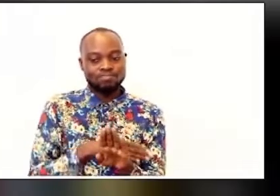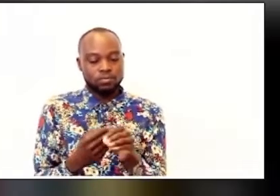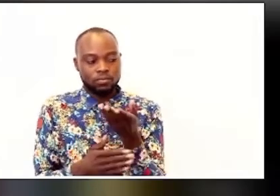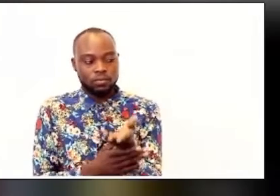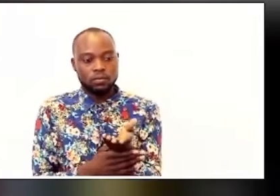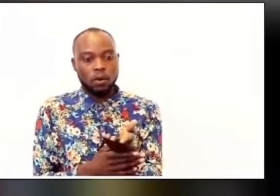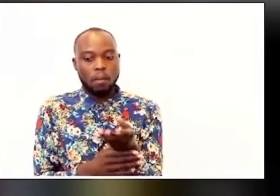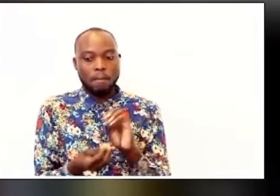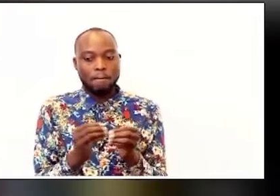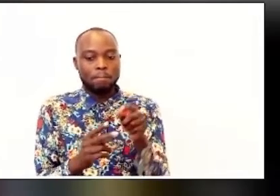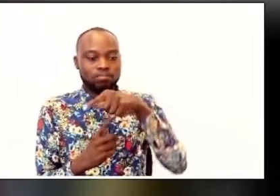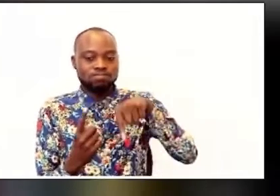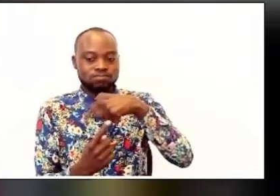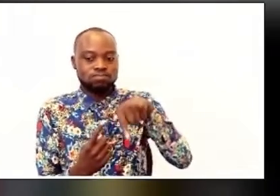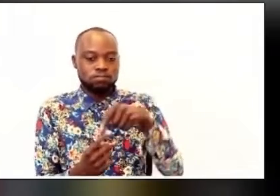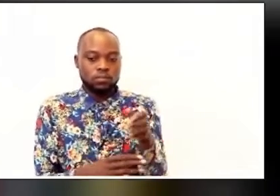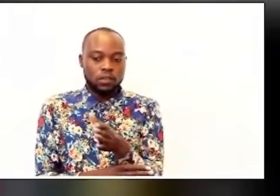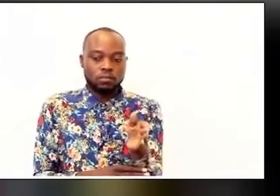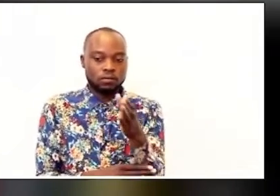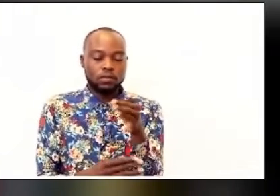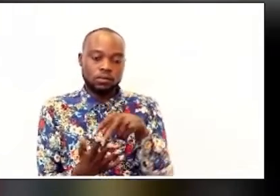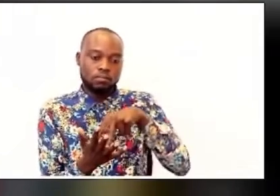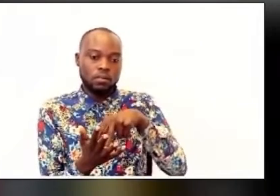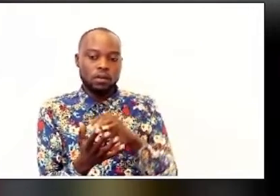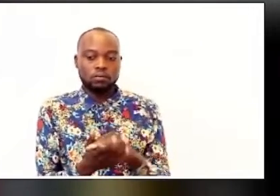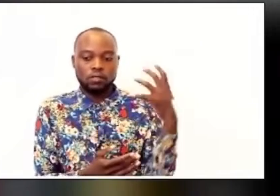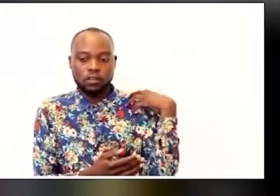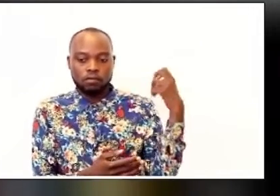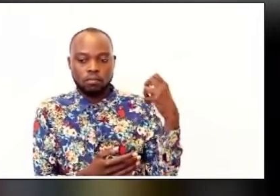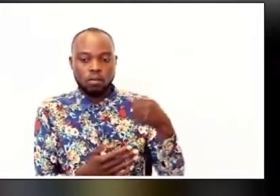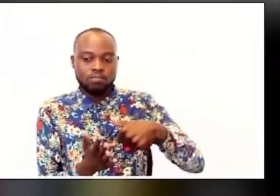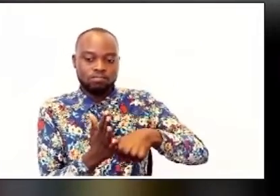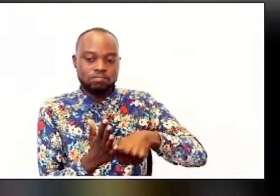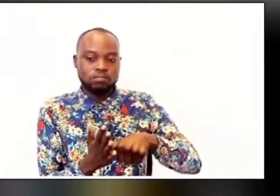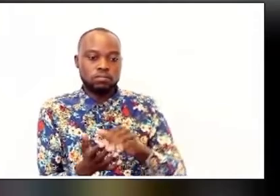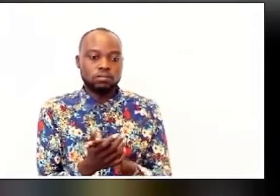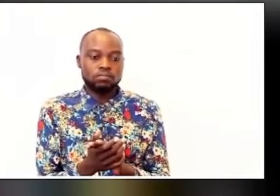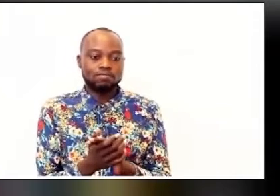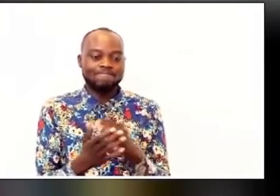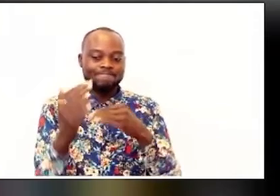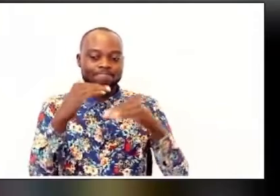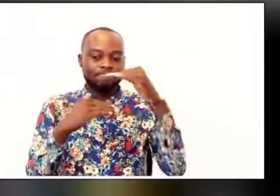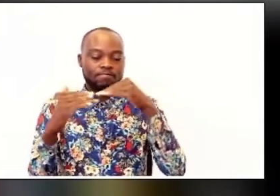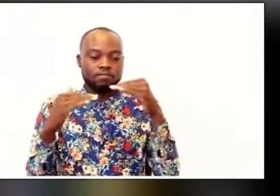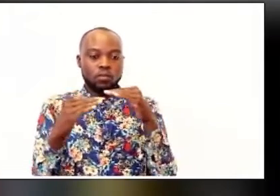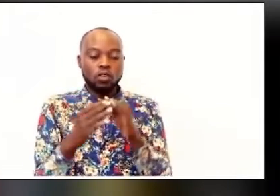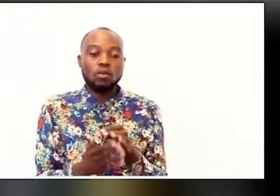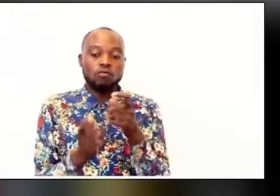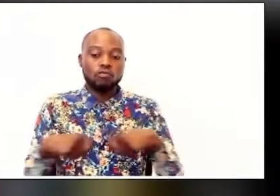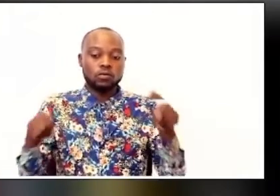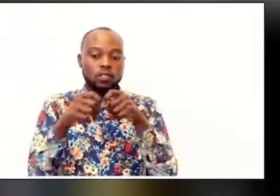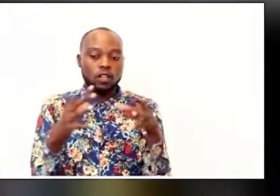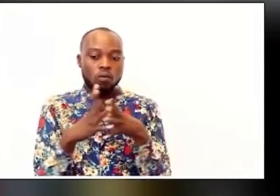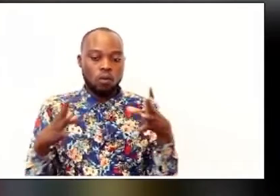to social and political instability, which governments typically avoid by subsidizing the price of basic necessities and